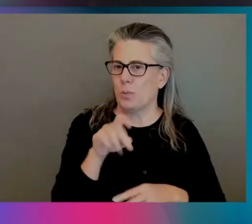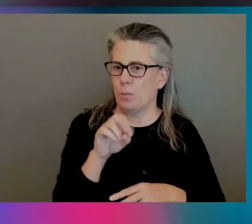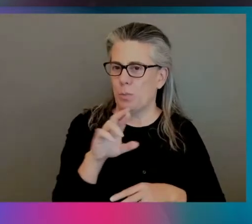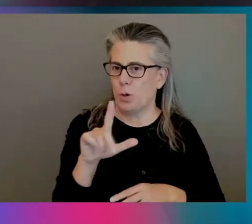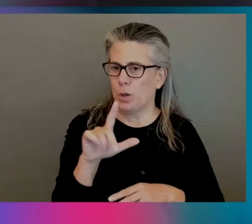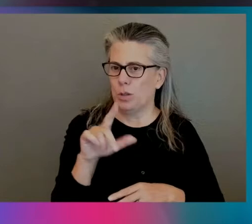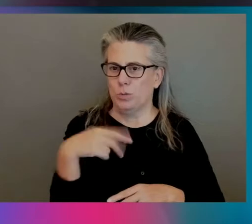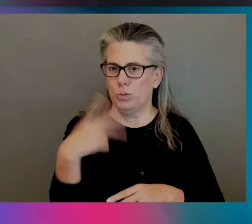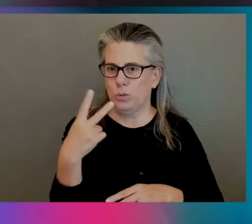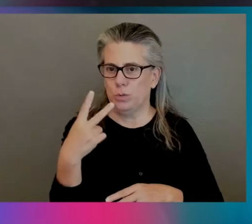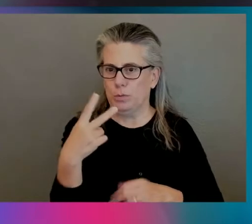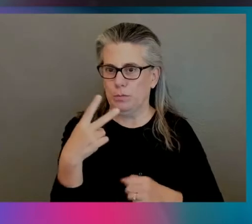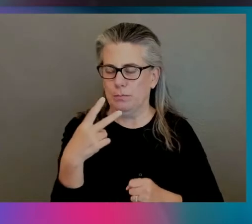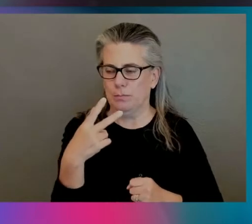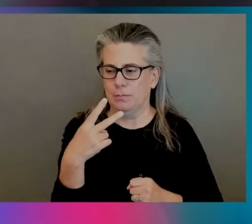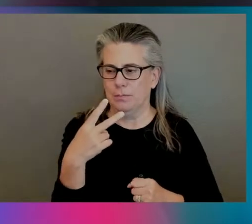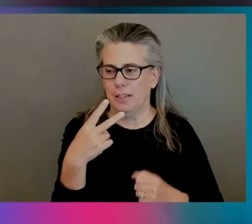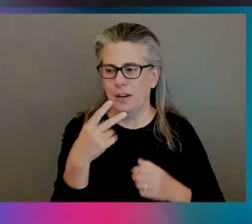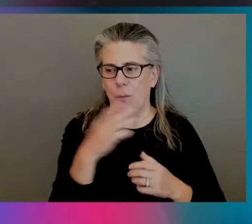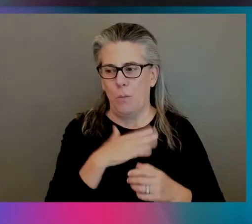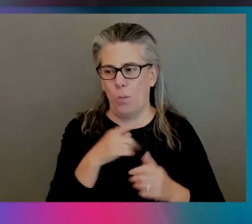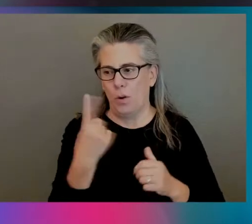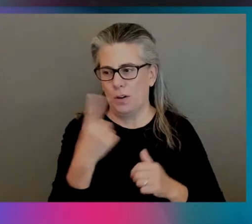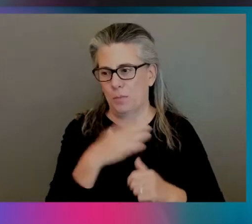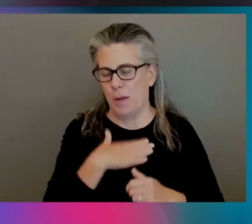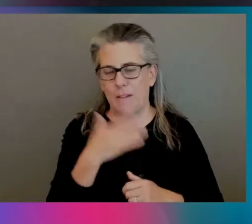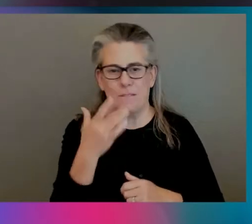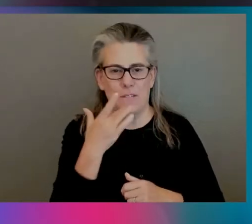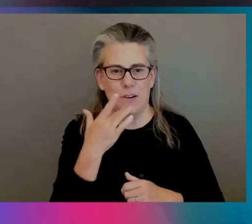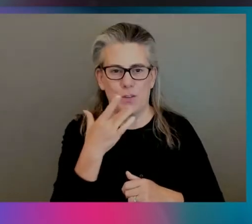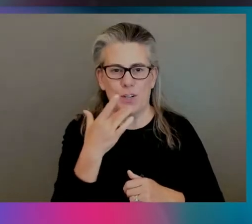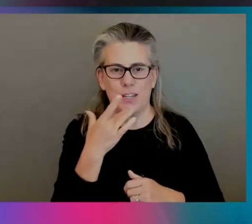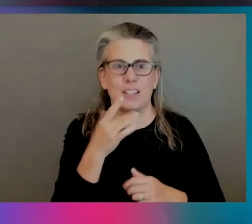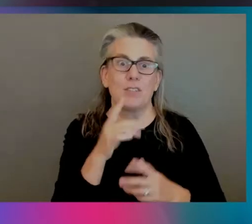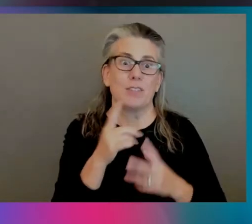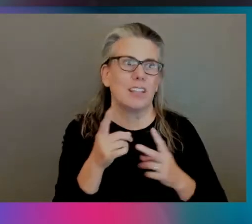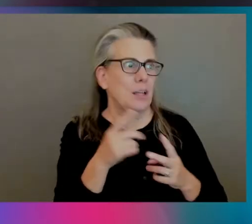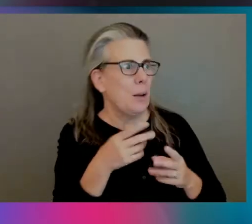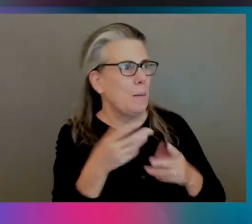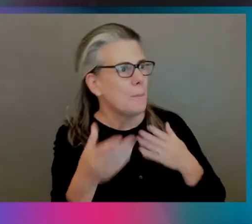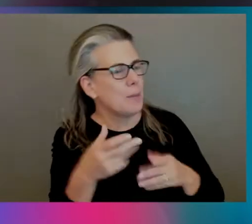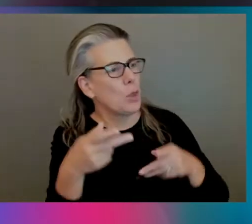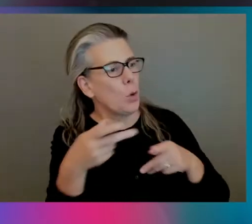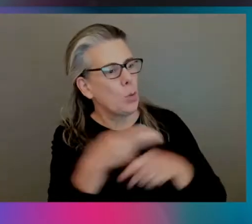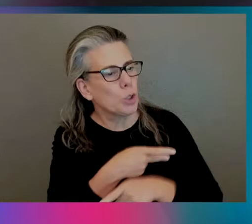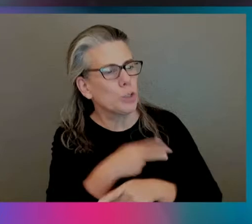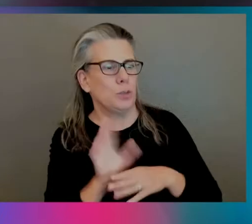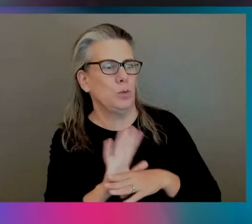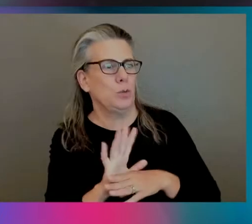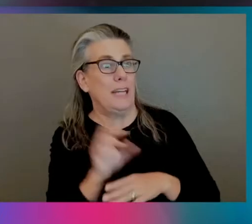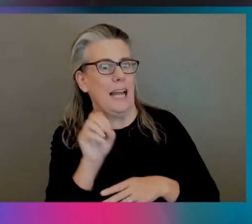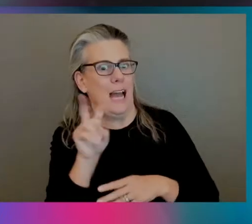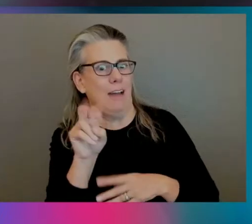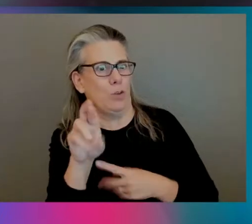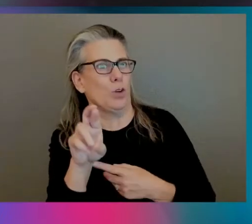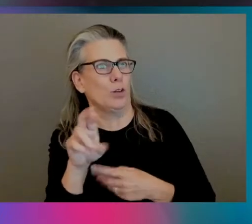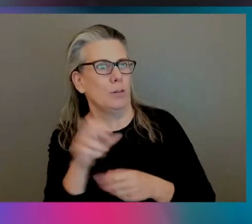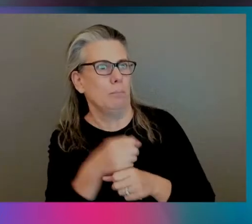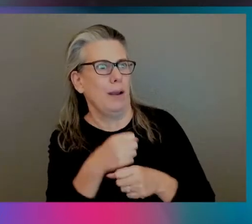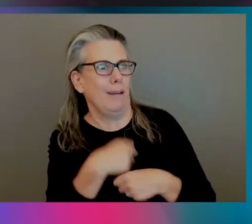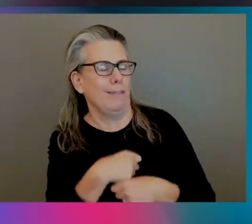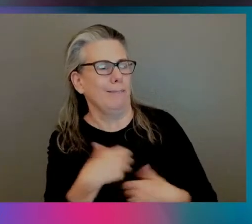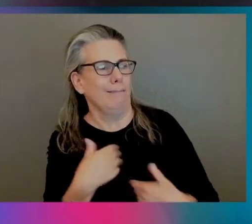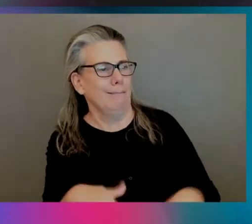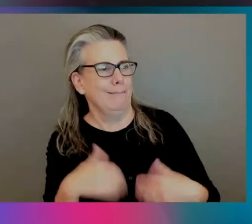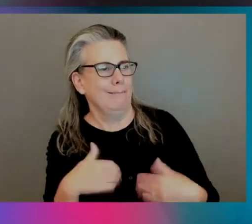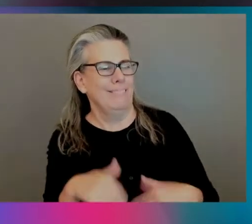time. Maybe the worst movie ever made. Incredible. That's the type of content that it's hard to find unless